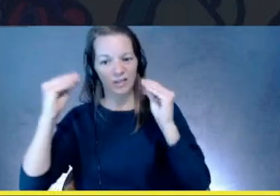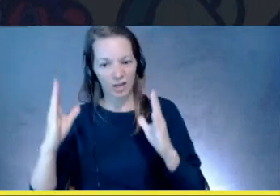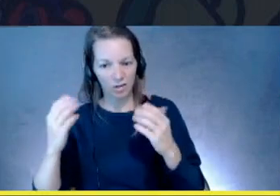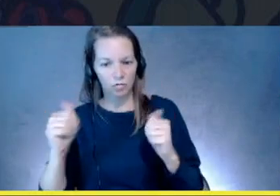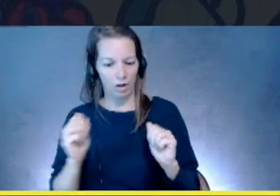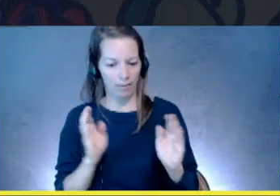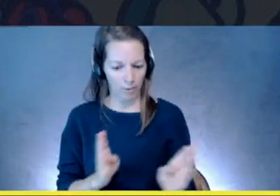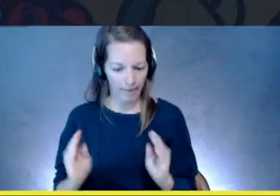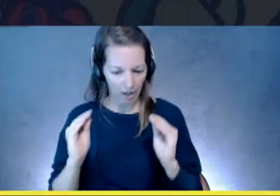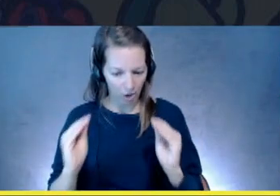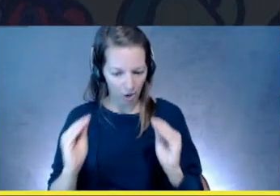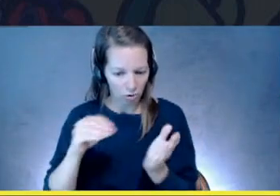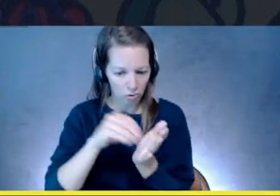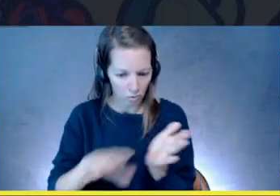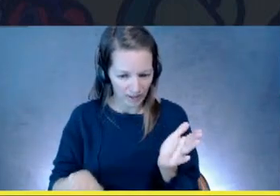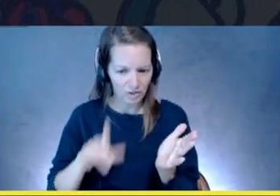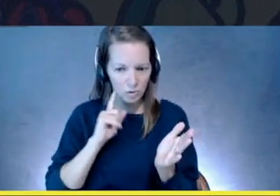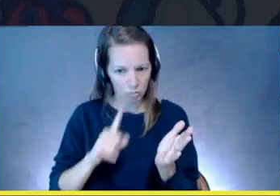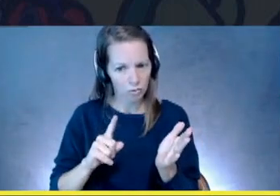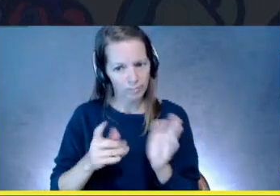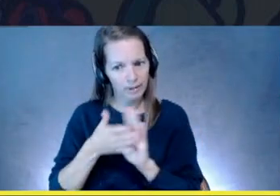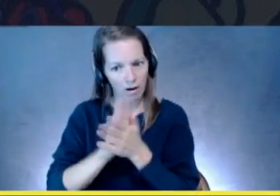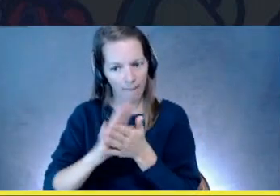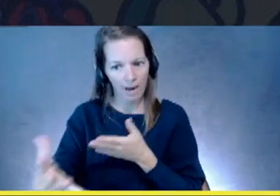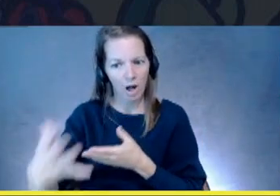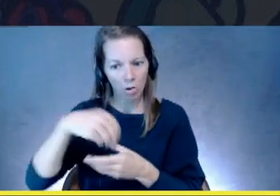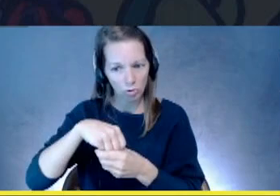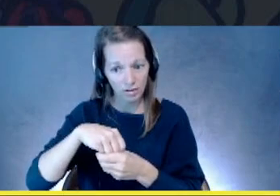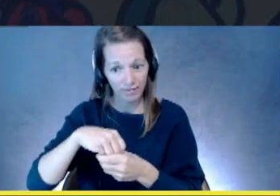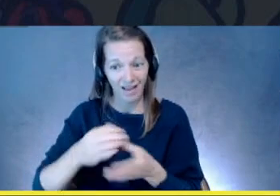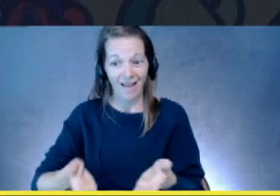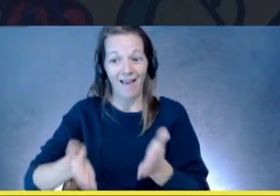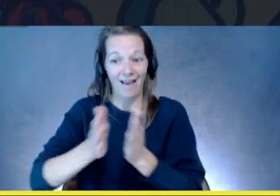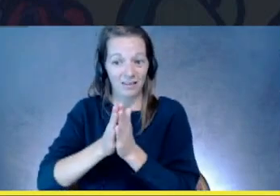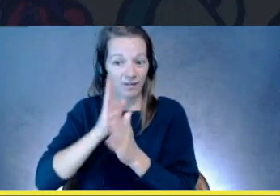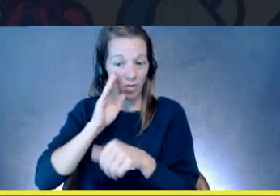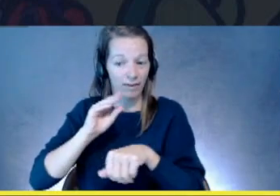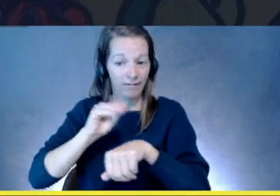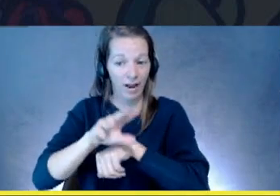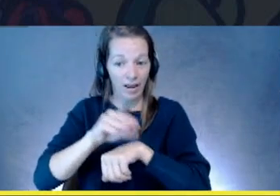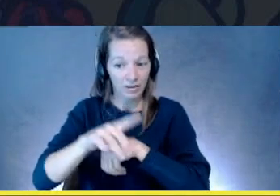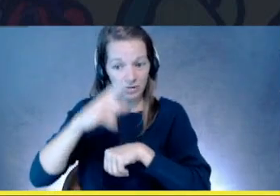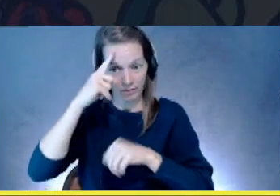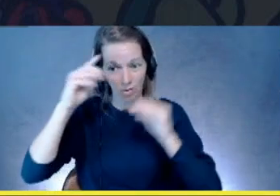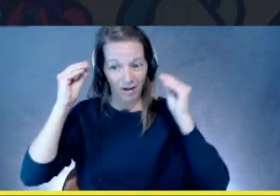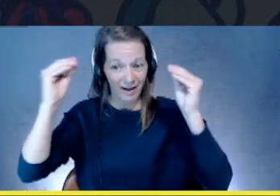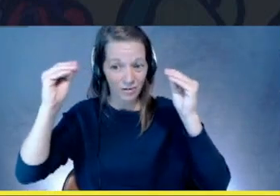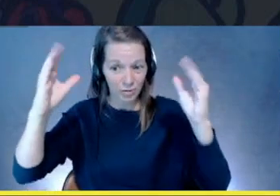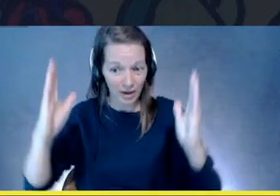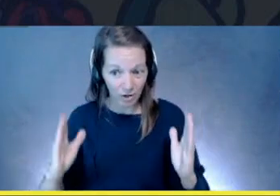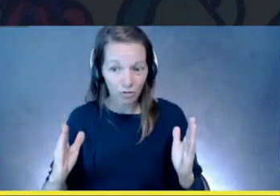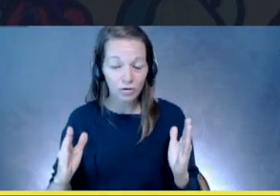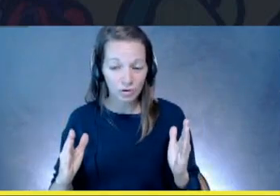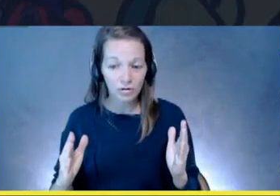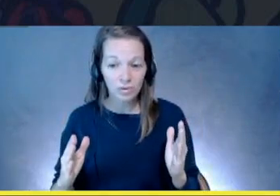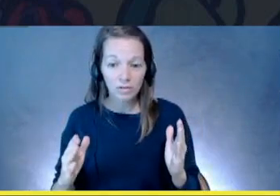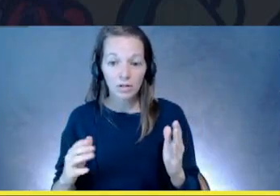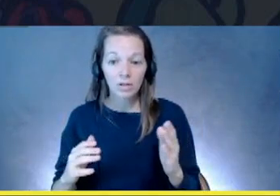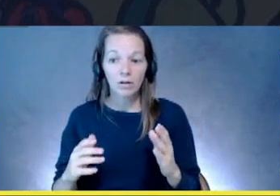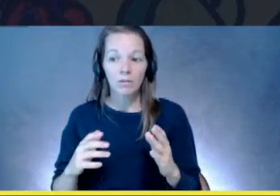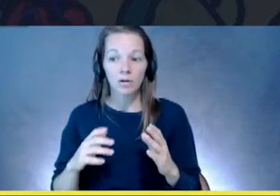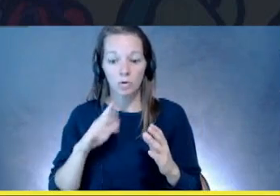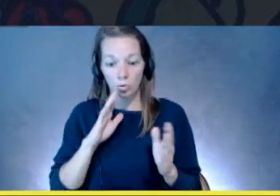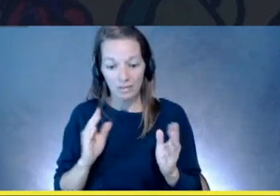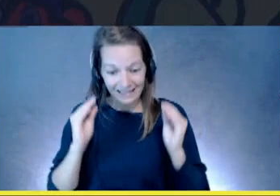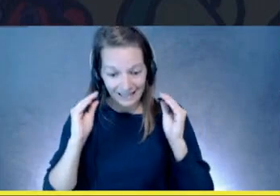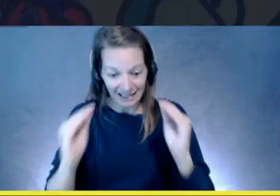to be inclusive, asking for advice for educators for being more inclusive.